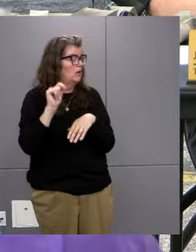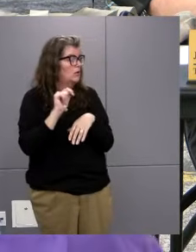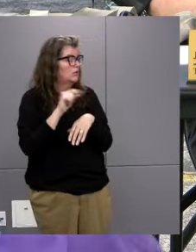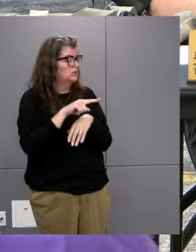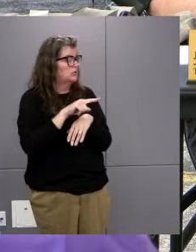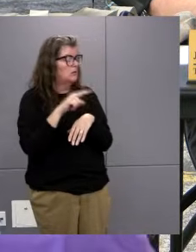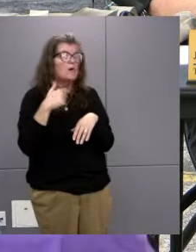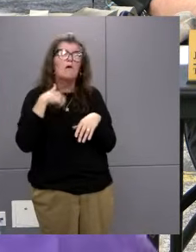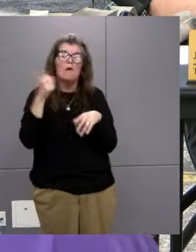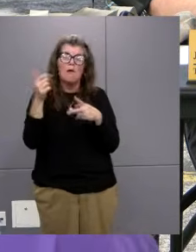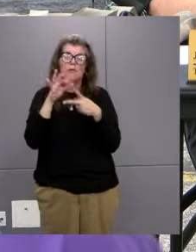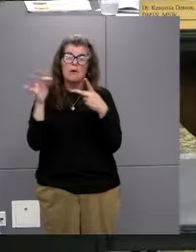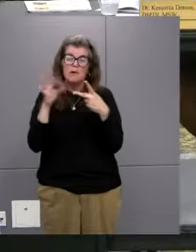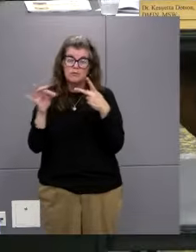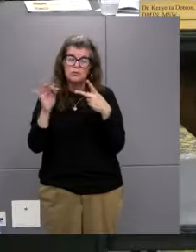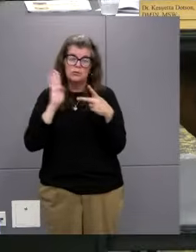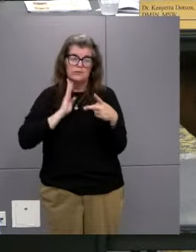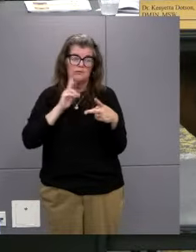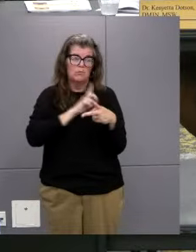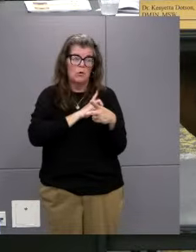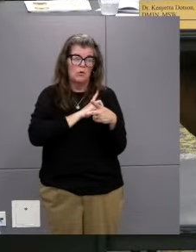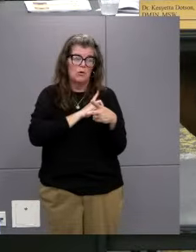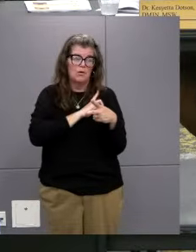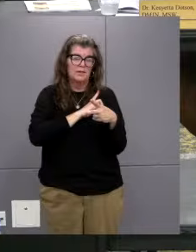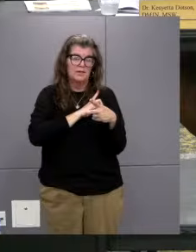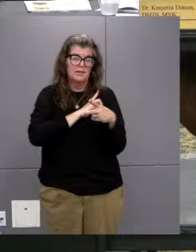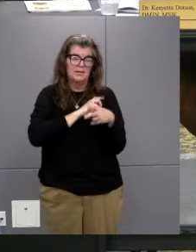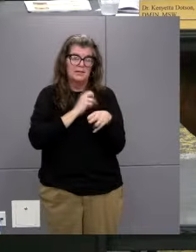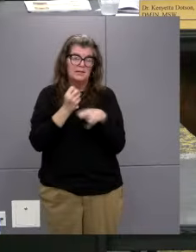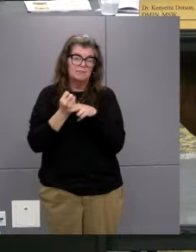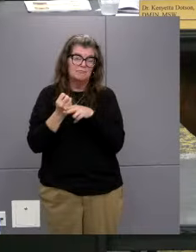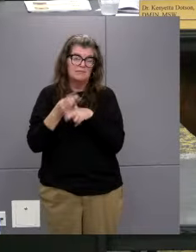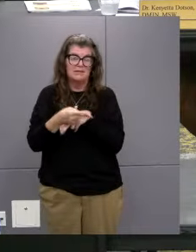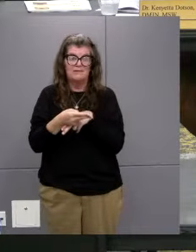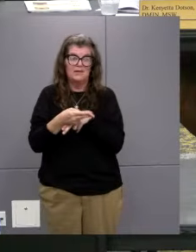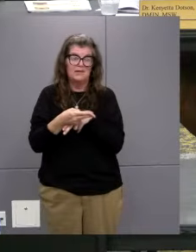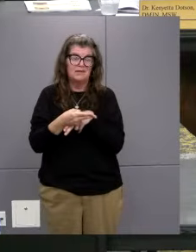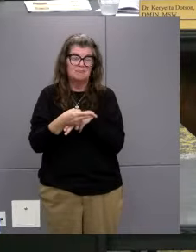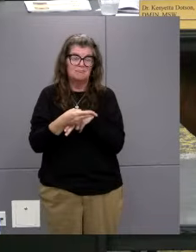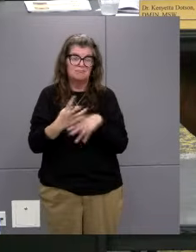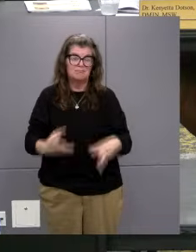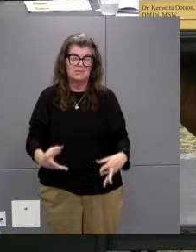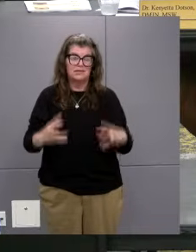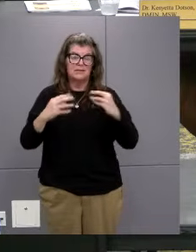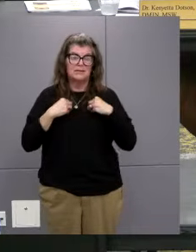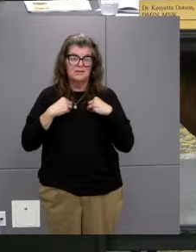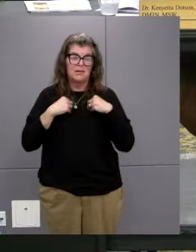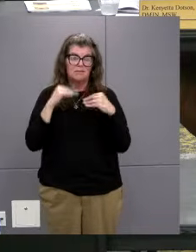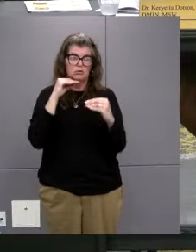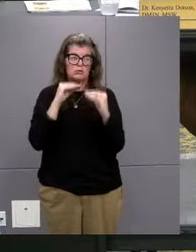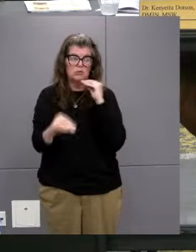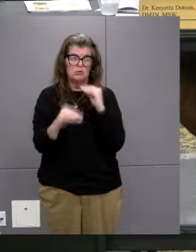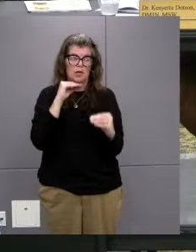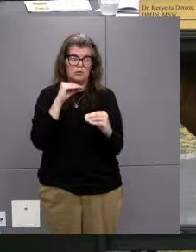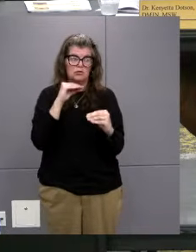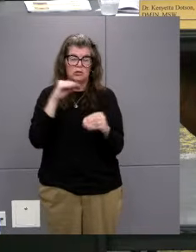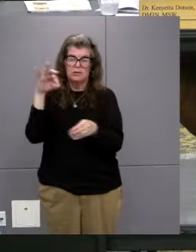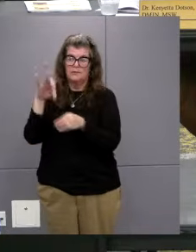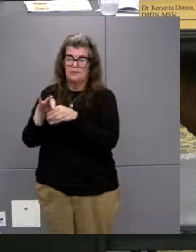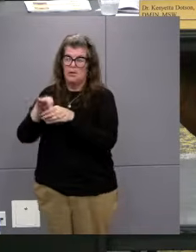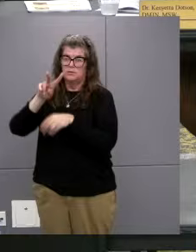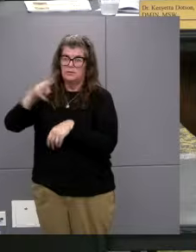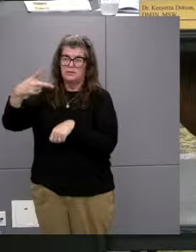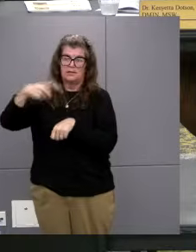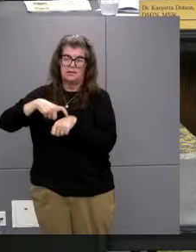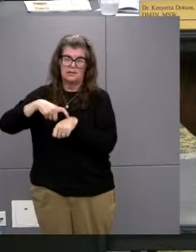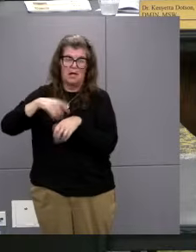other option the board has is to defeat the motion to accept these minutes, make the corrections, and then vote again on it.